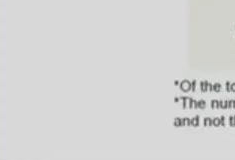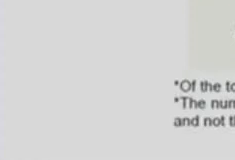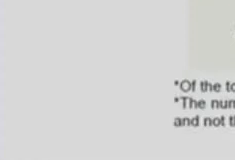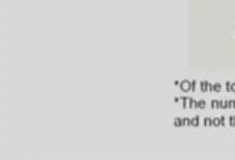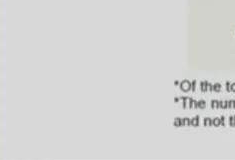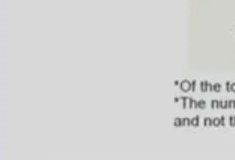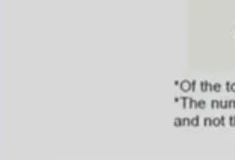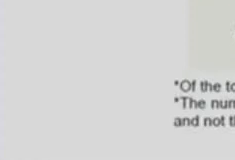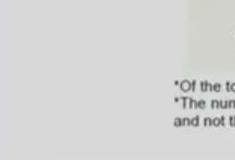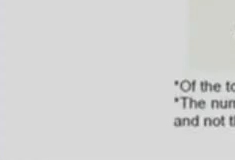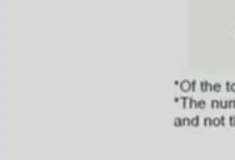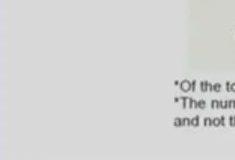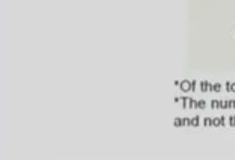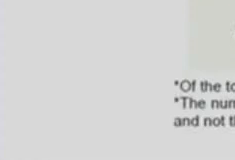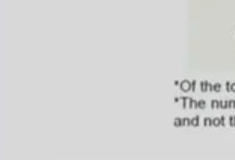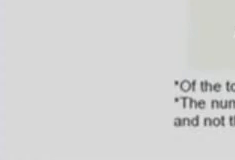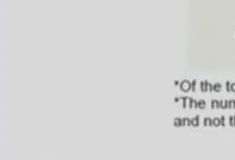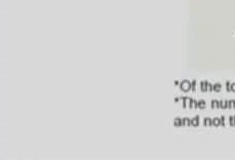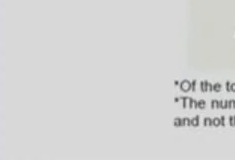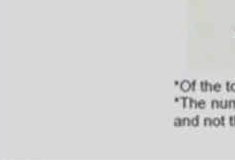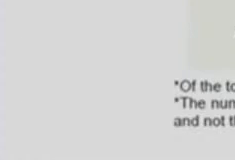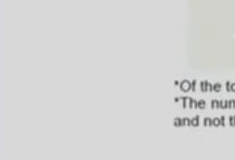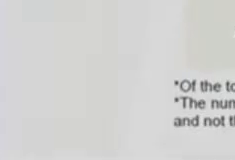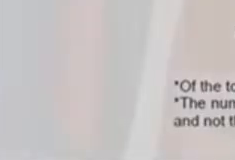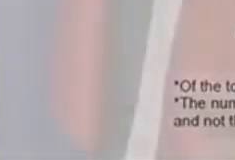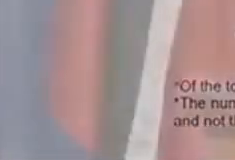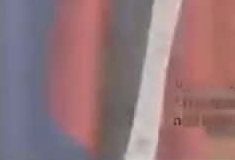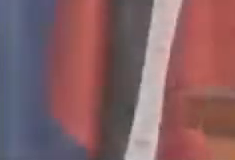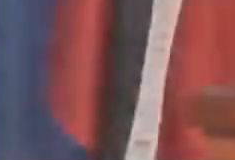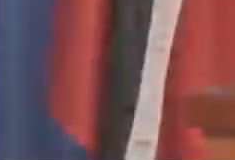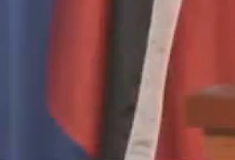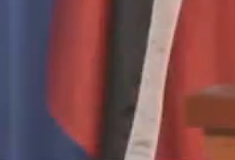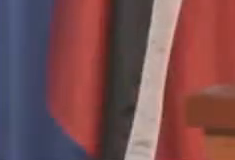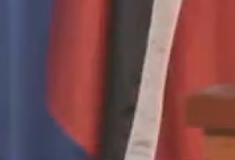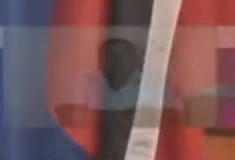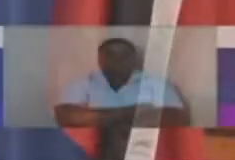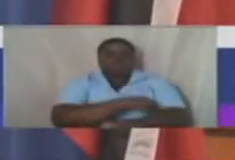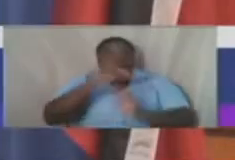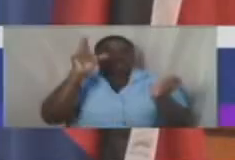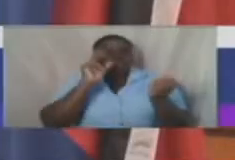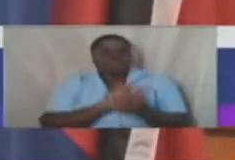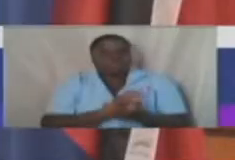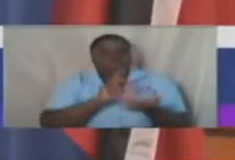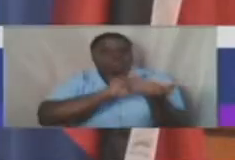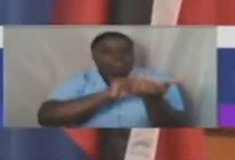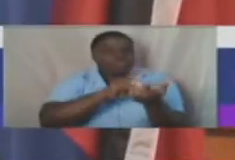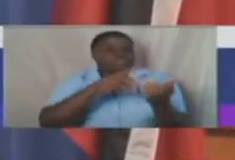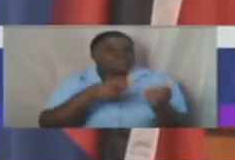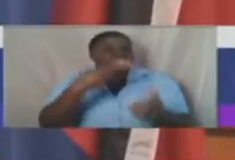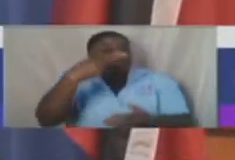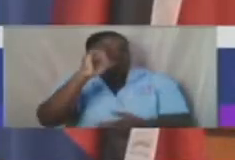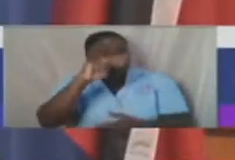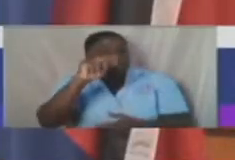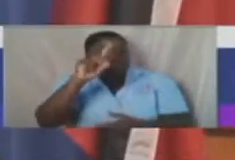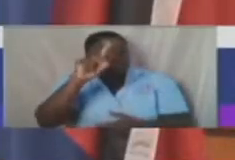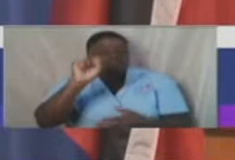63,647. Dr. Hines, as usual, will now present the Epi Summary, followed by Dr. Richards. Dr.